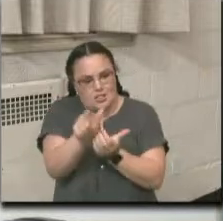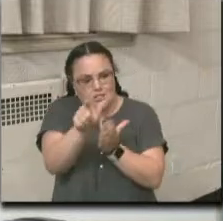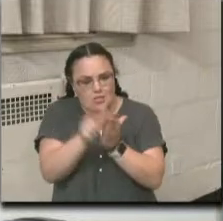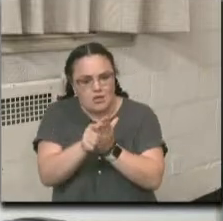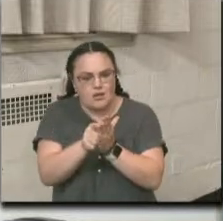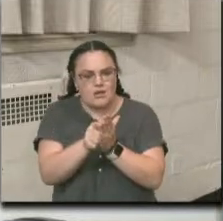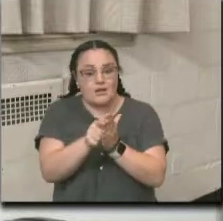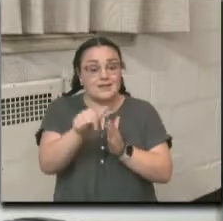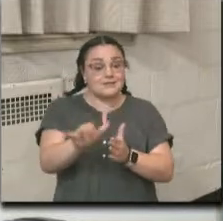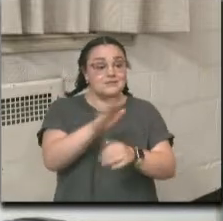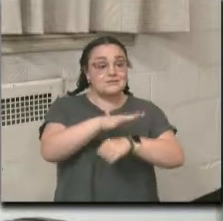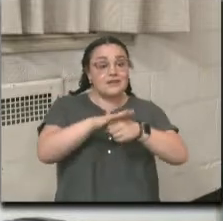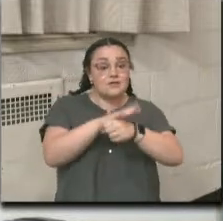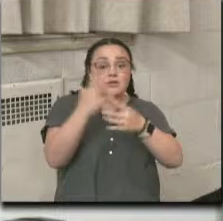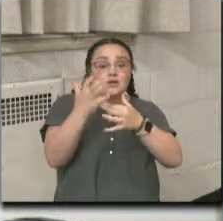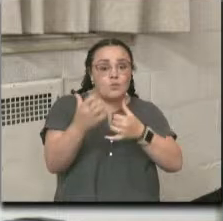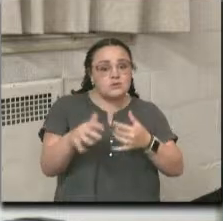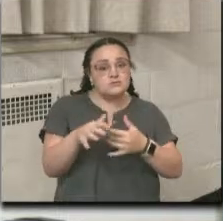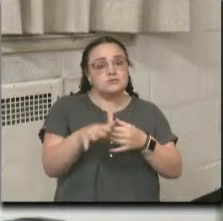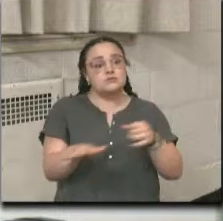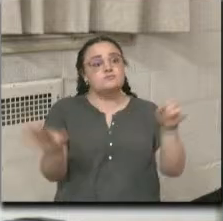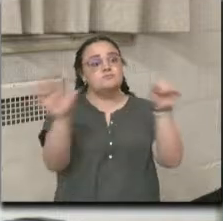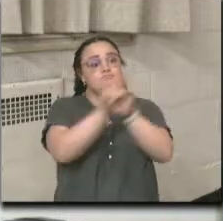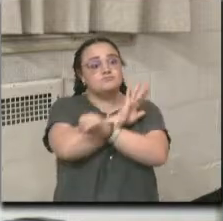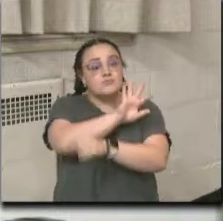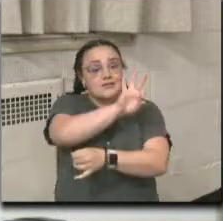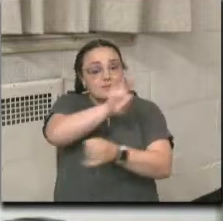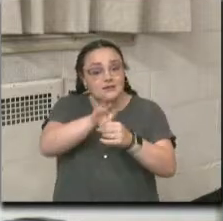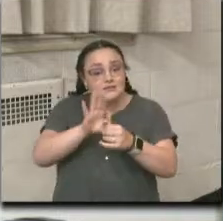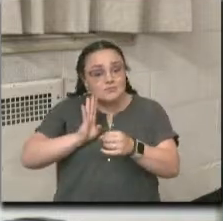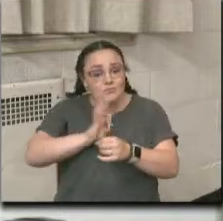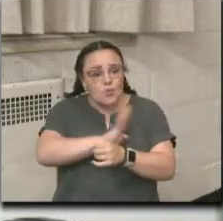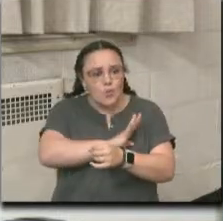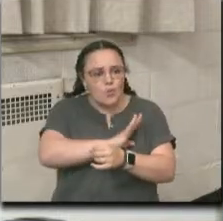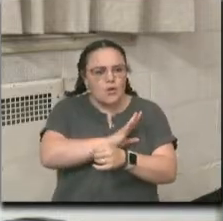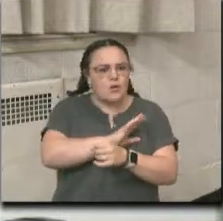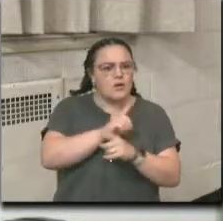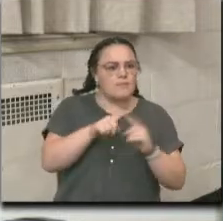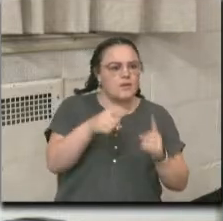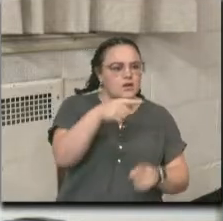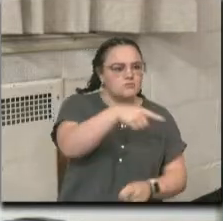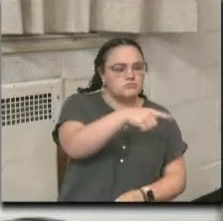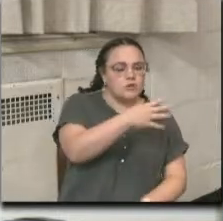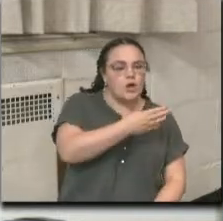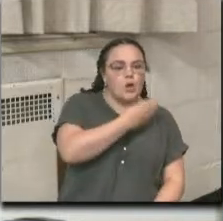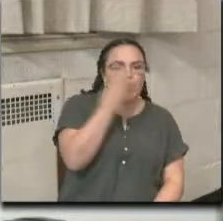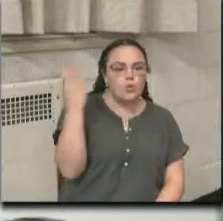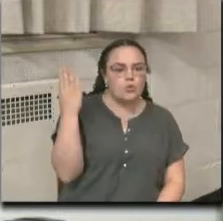elected board was this oversight. And that is what we are going to do.